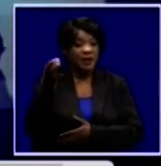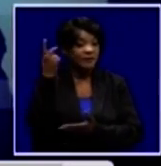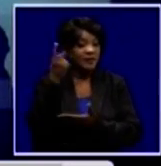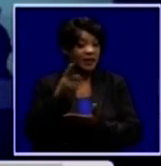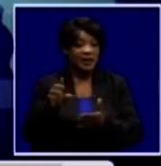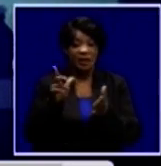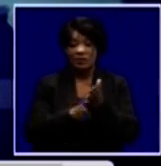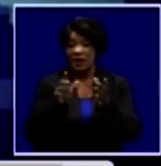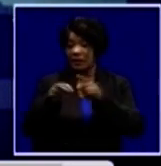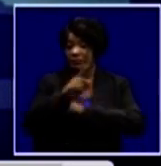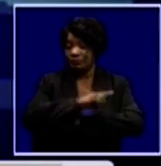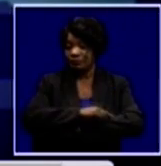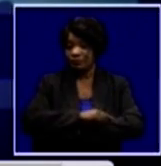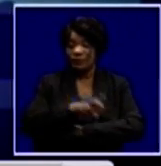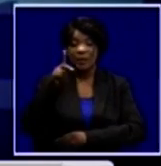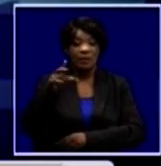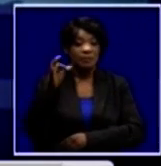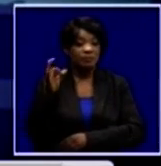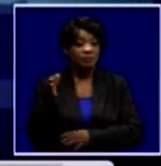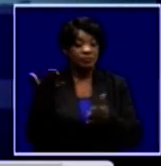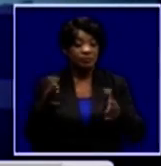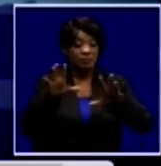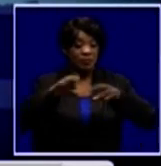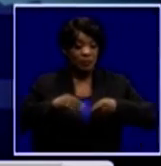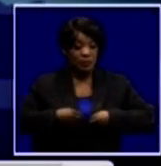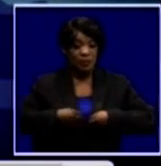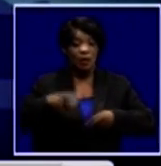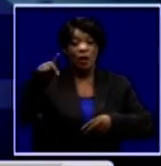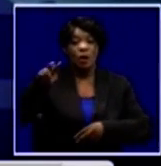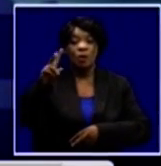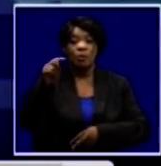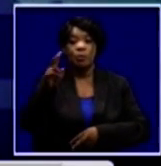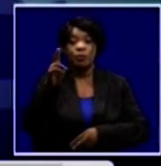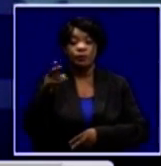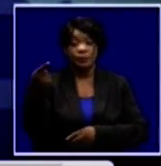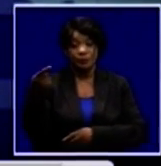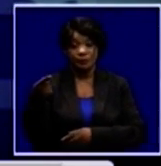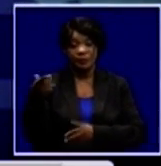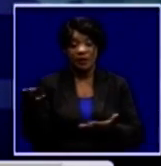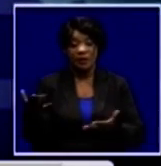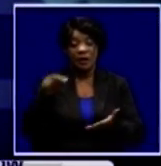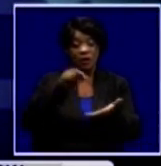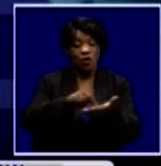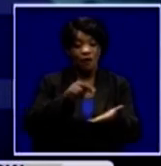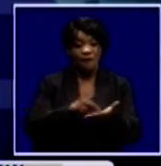in Lusaka today. Meanwhile, the Patriotic Front has adopted Goodwin Putu as its candidate for the